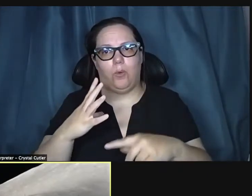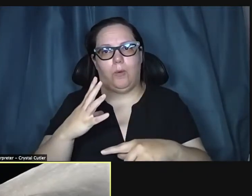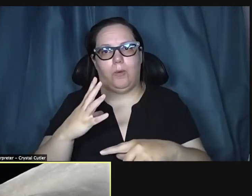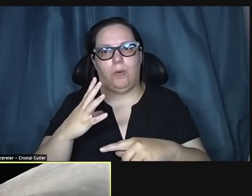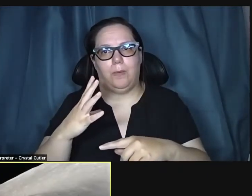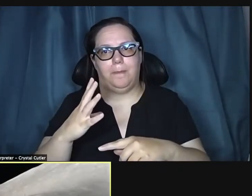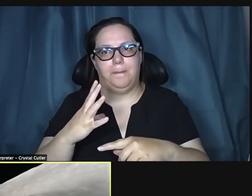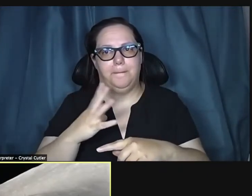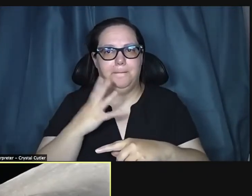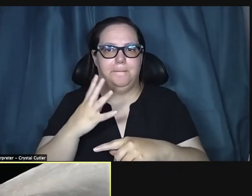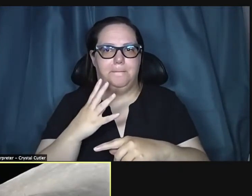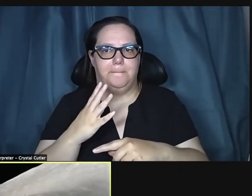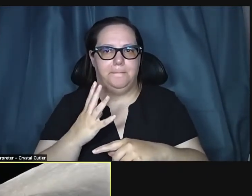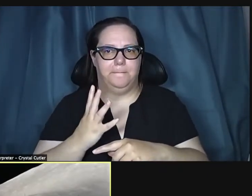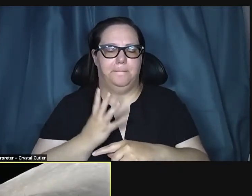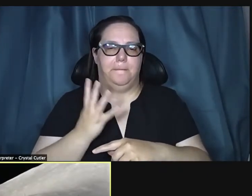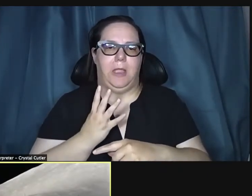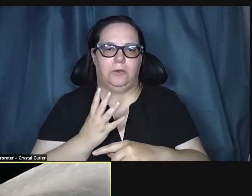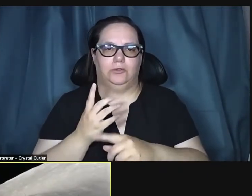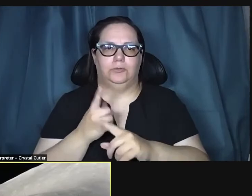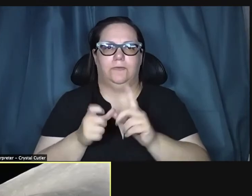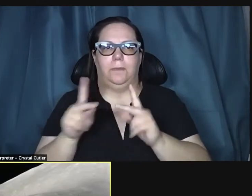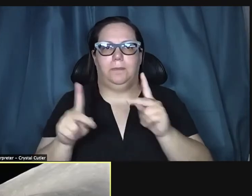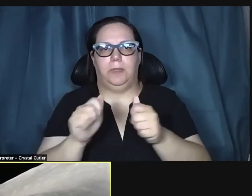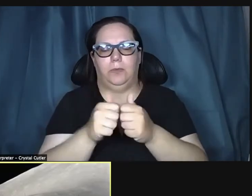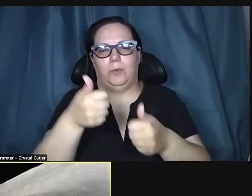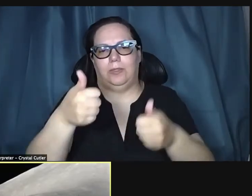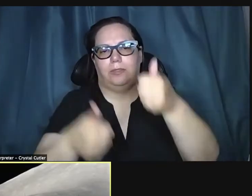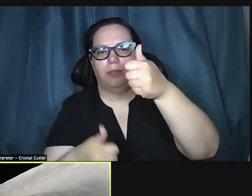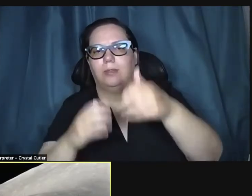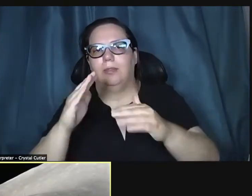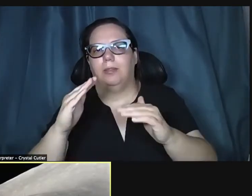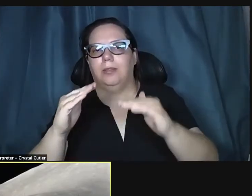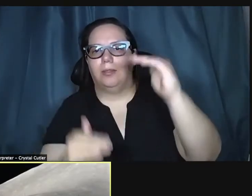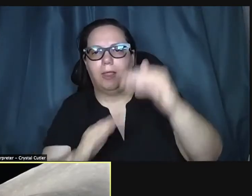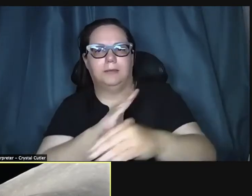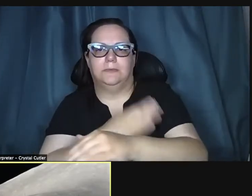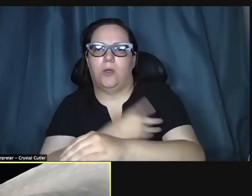from those with less power are different, not always in a way that's fair.